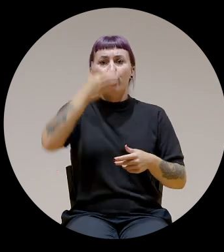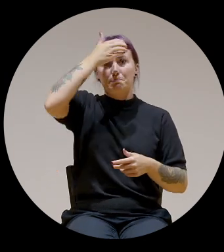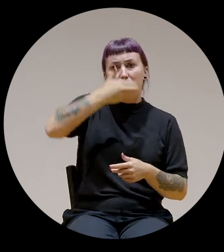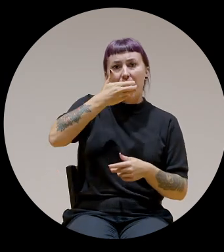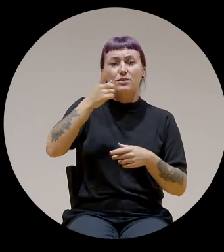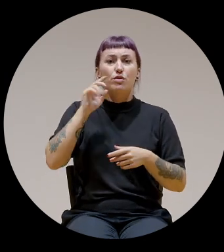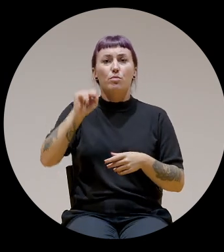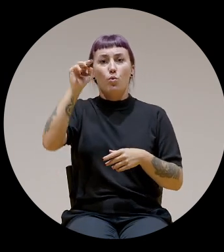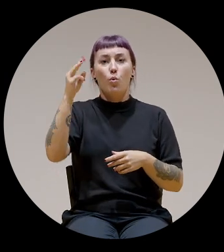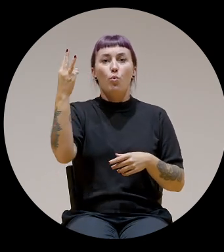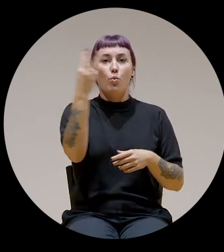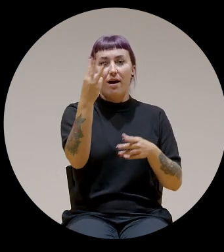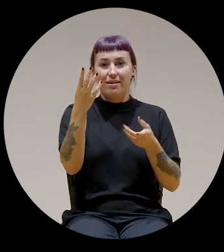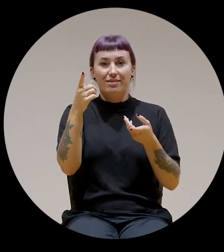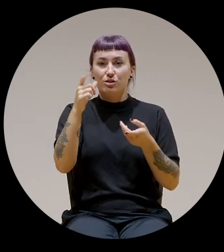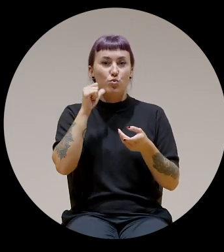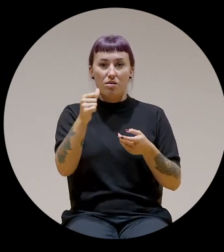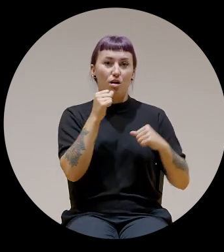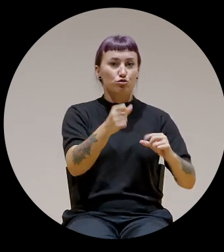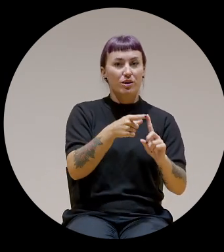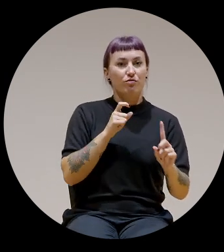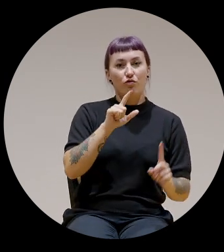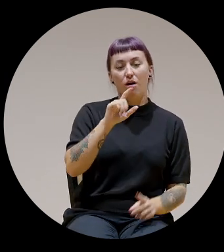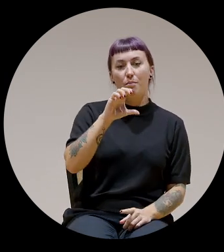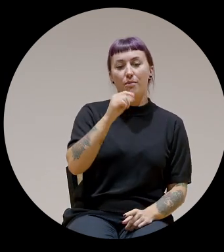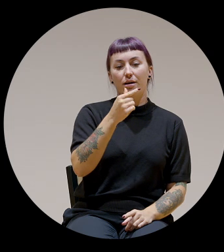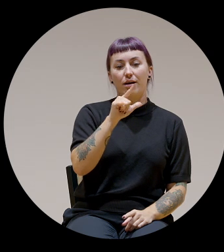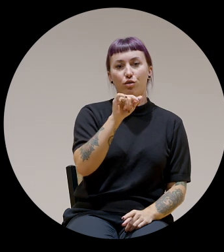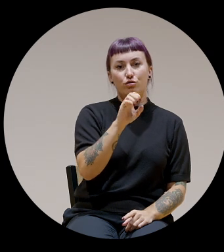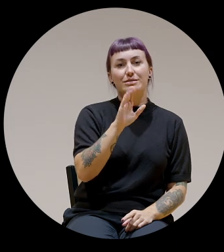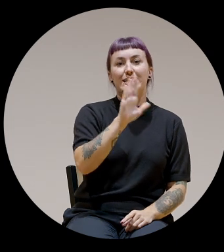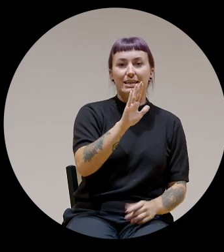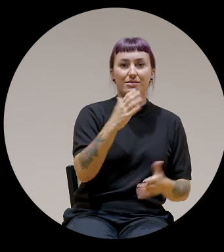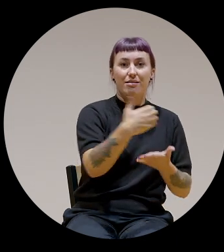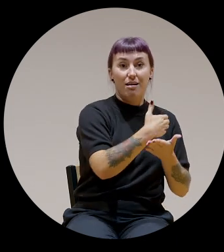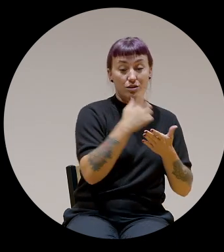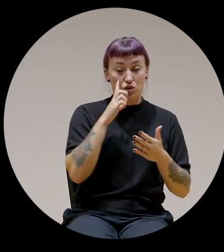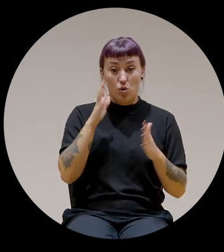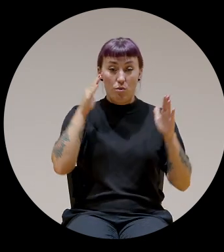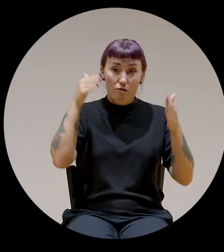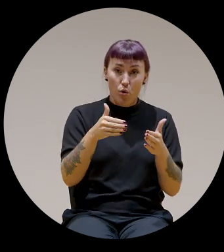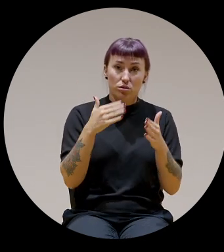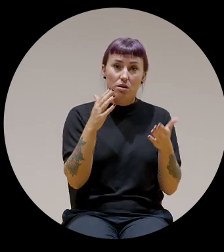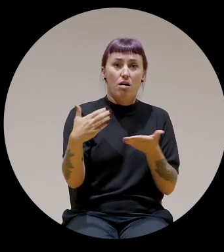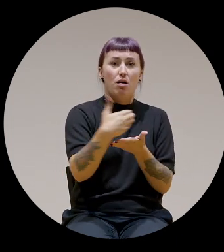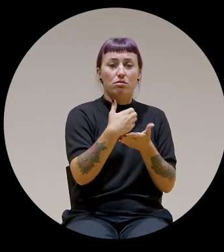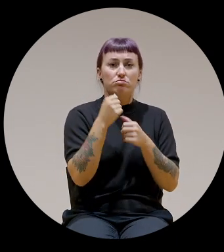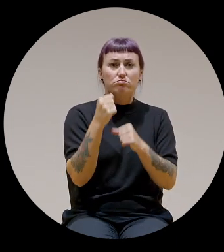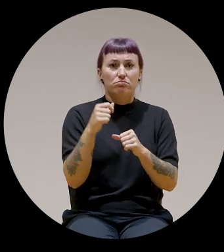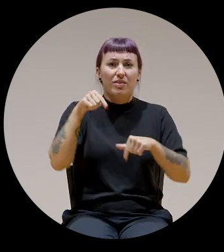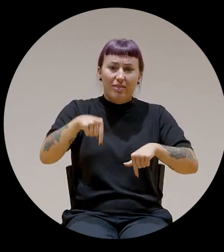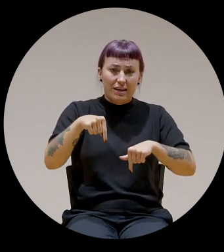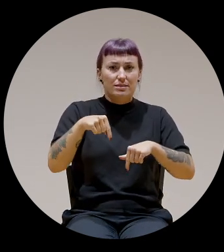of the Northwest Coast? Well, those were not the strengths of his collection. So while focusing on the strengths of the collection, we also wanted to